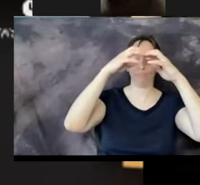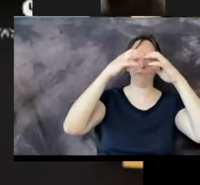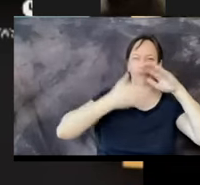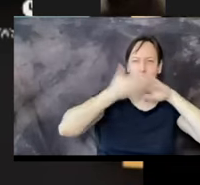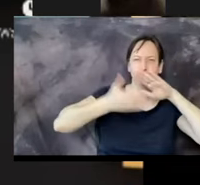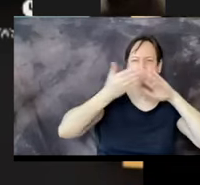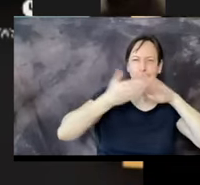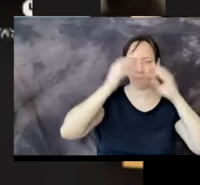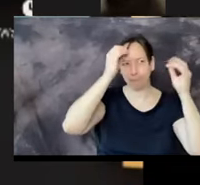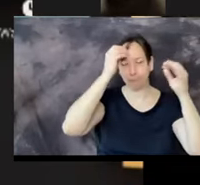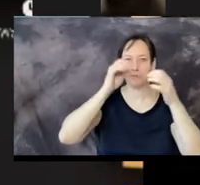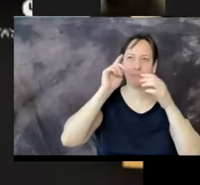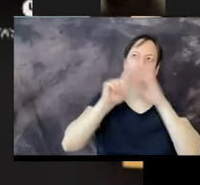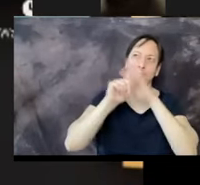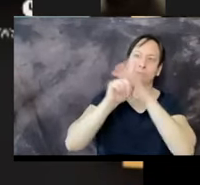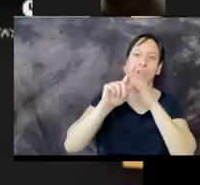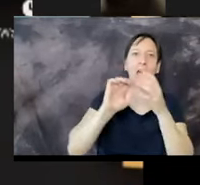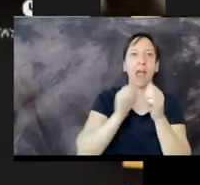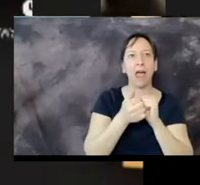to make things better.